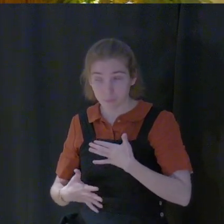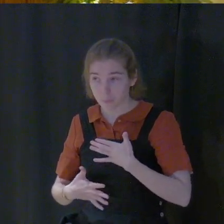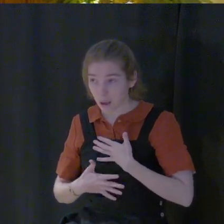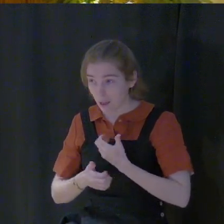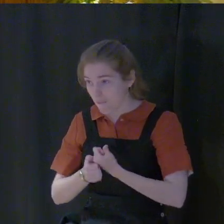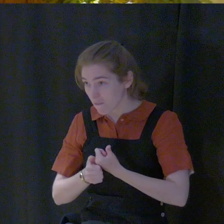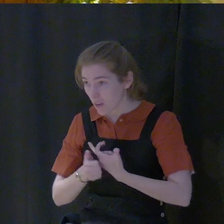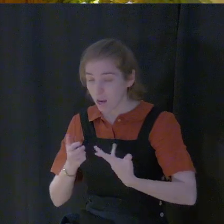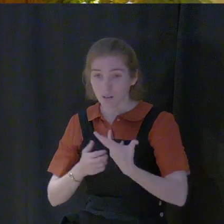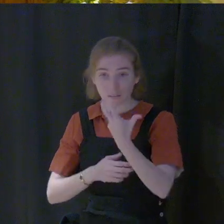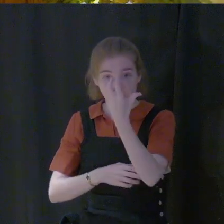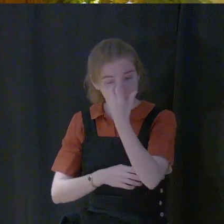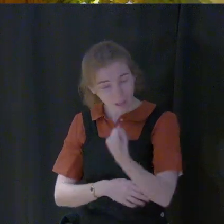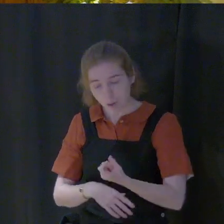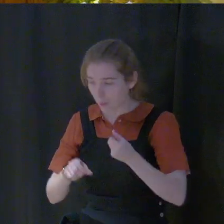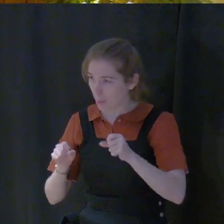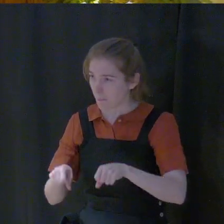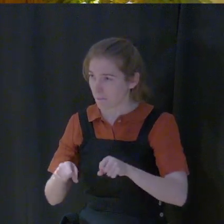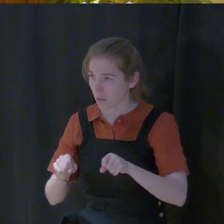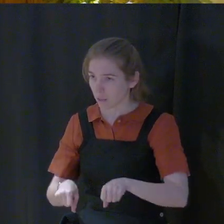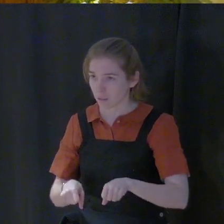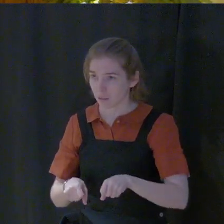every Sabbath that I can